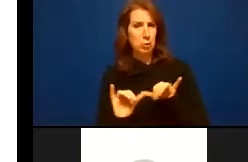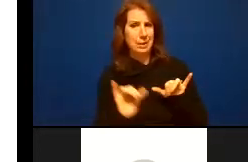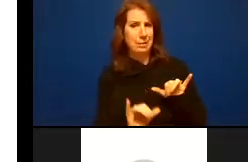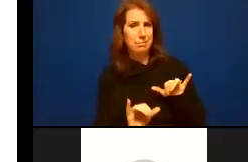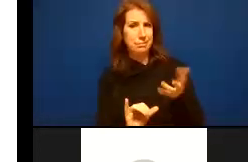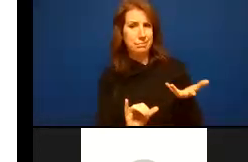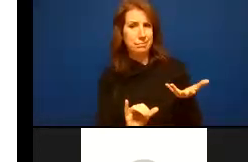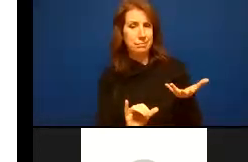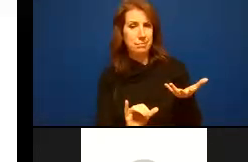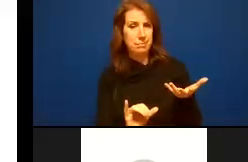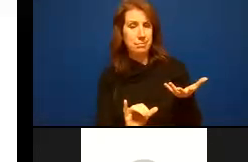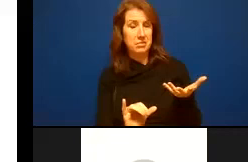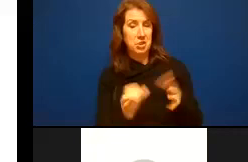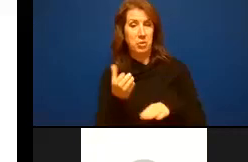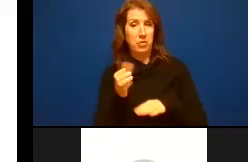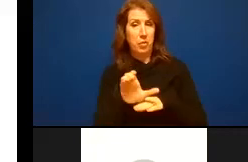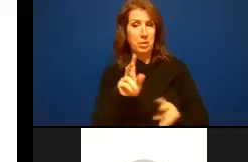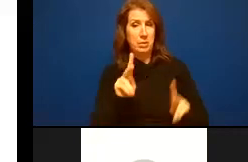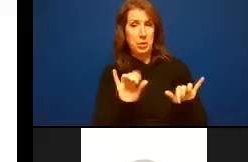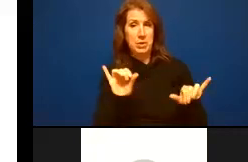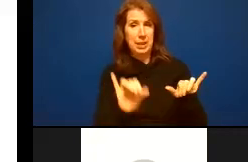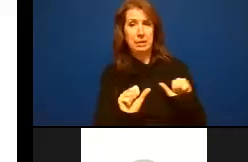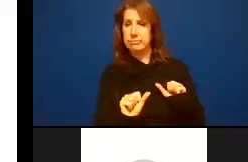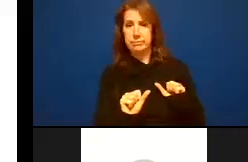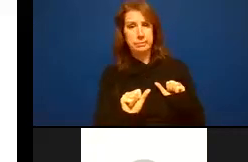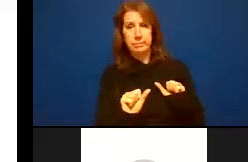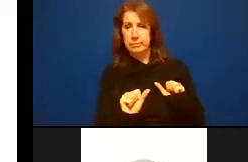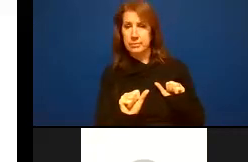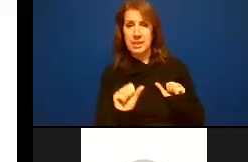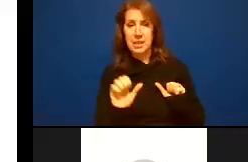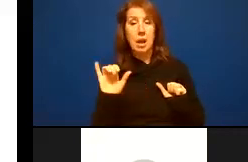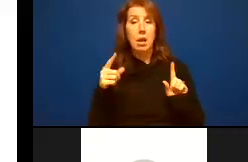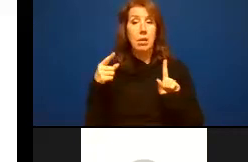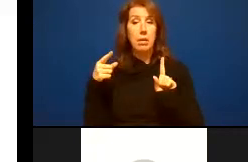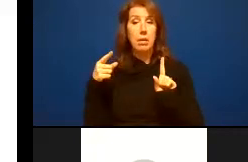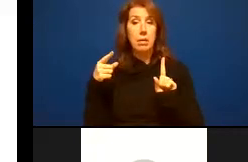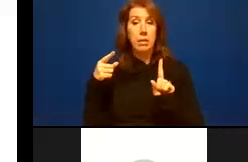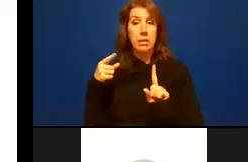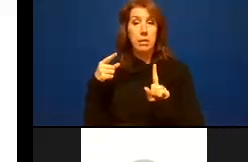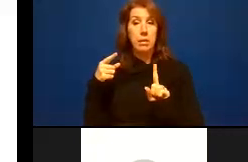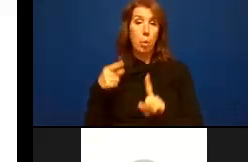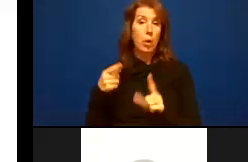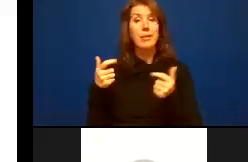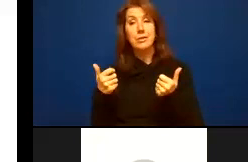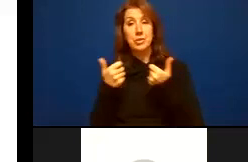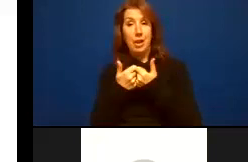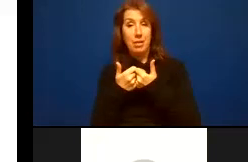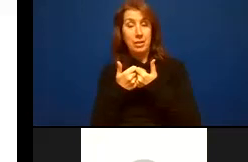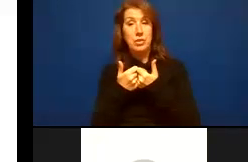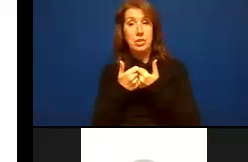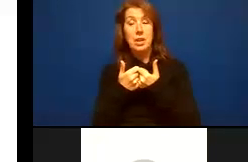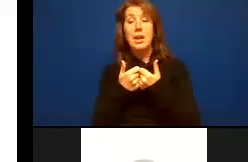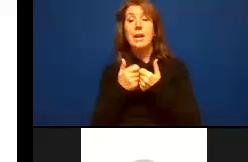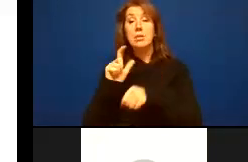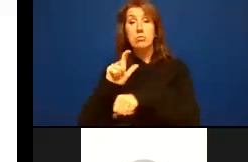on keeping folks there. I think the issue is really the challenge is sort of, getting the community